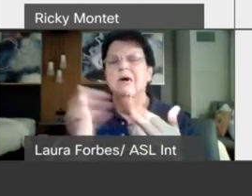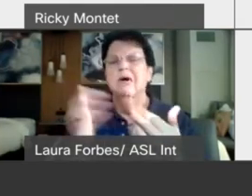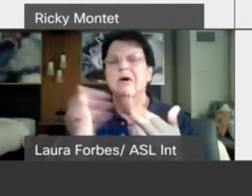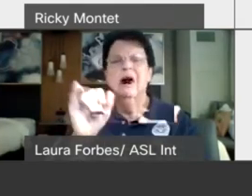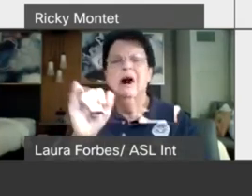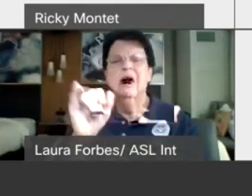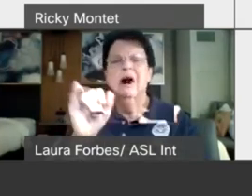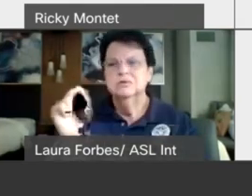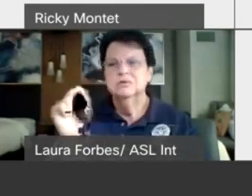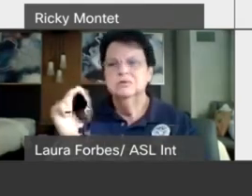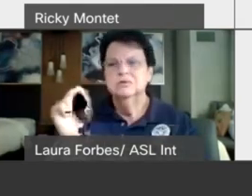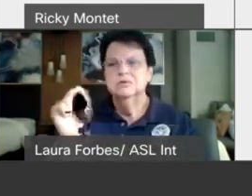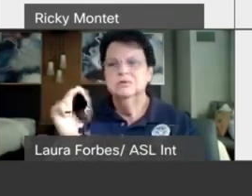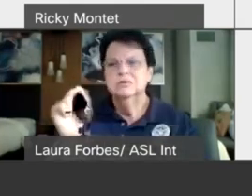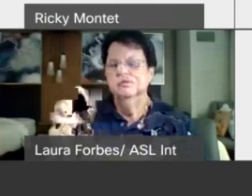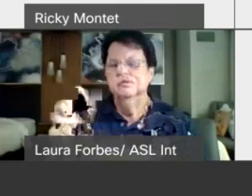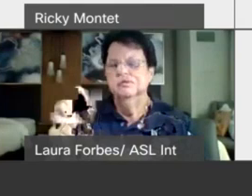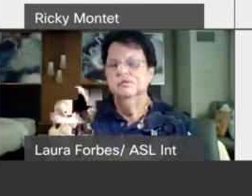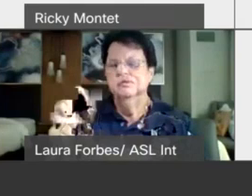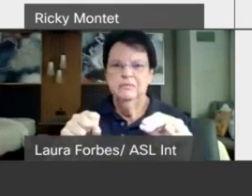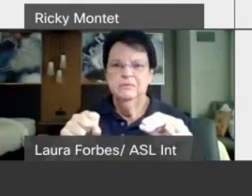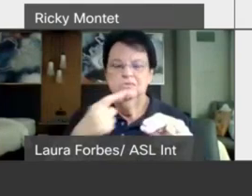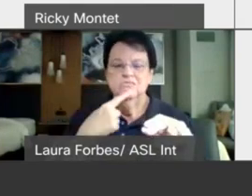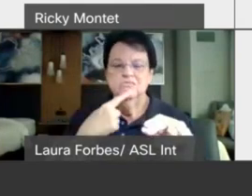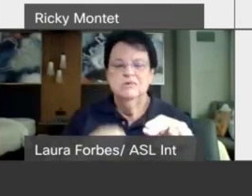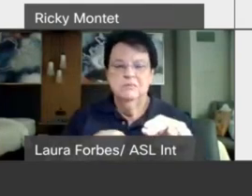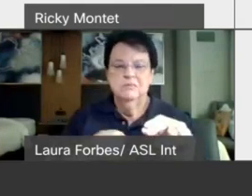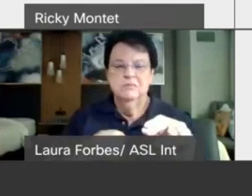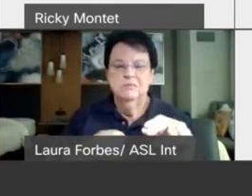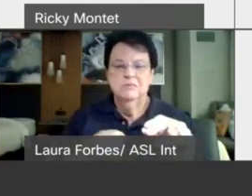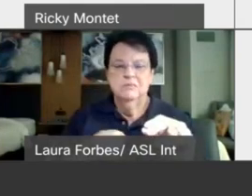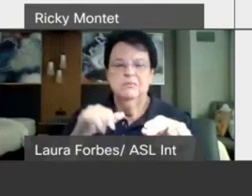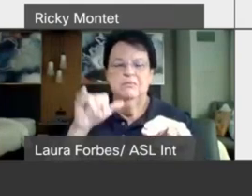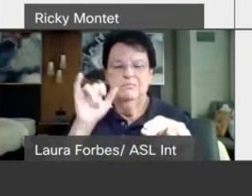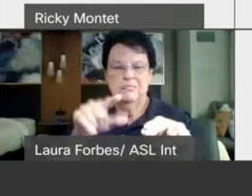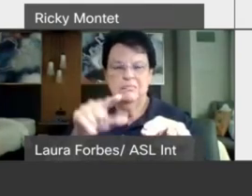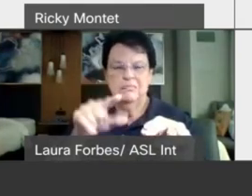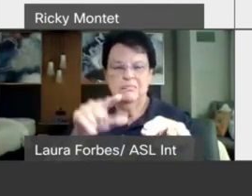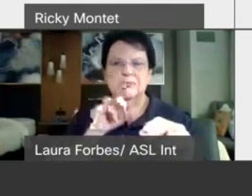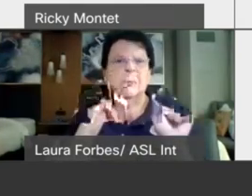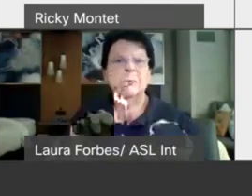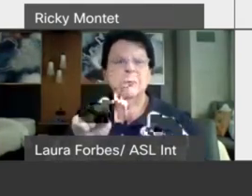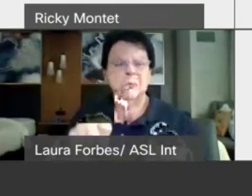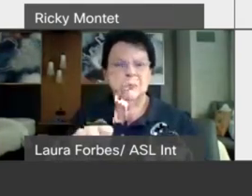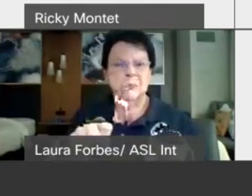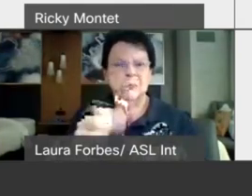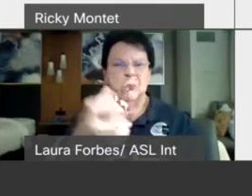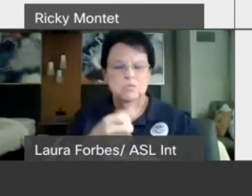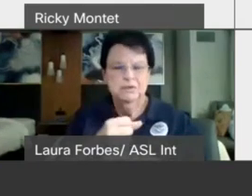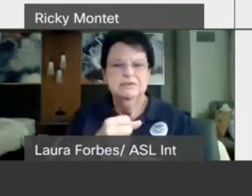not. And so what you're telling me is that there is the potential to receive